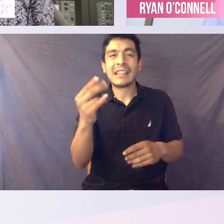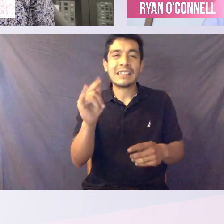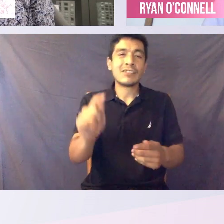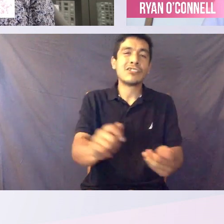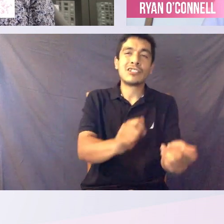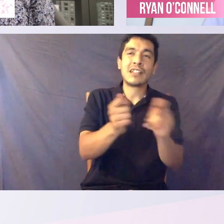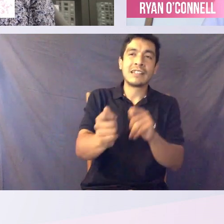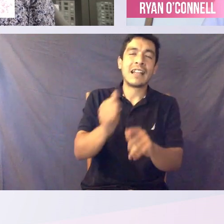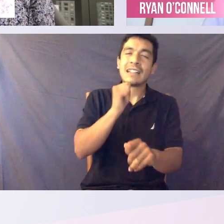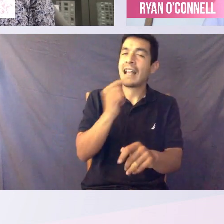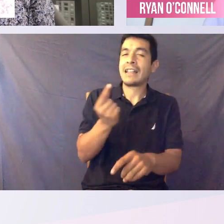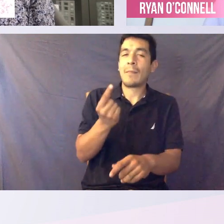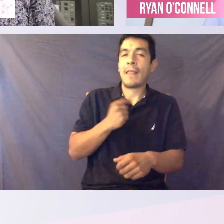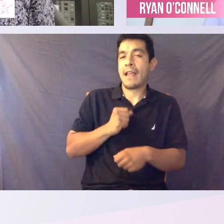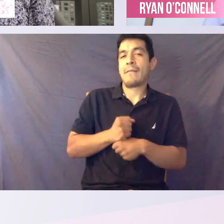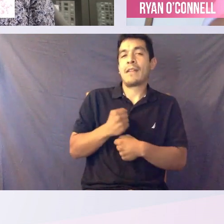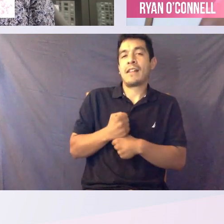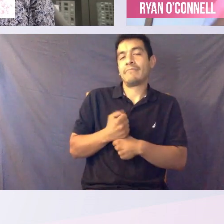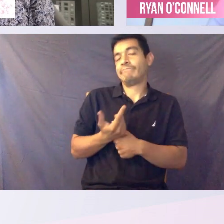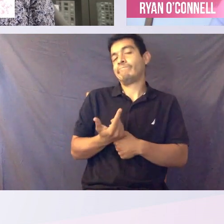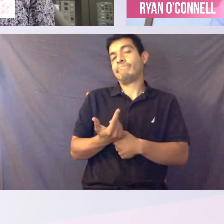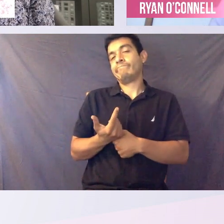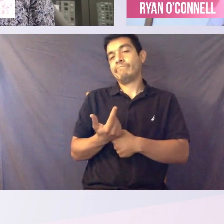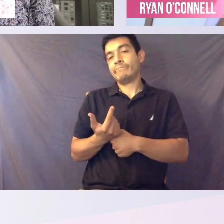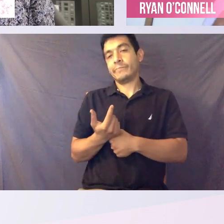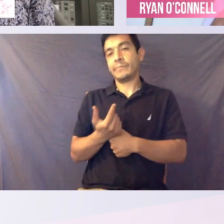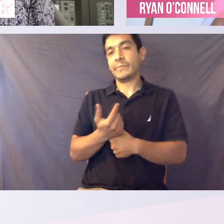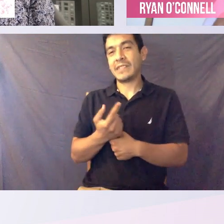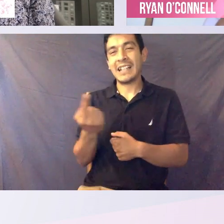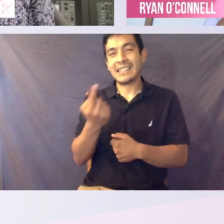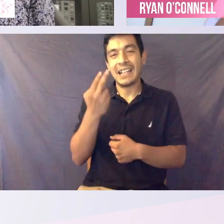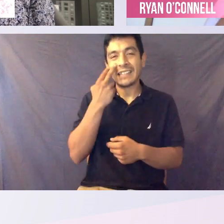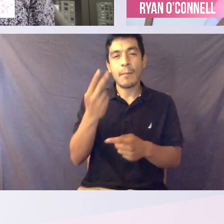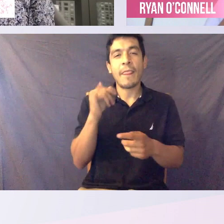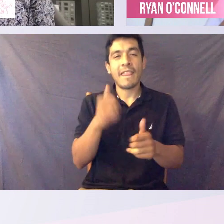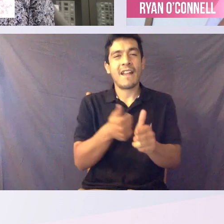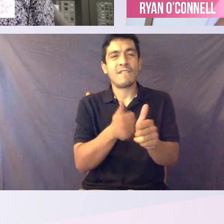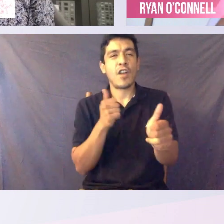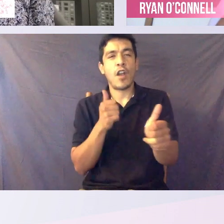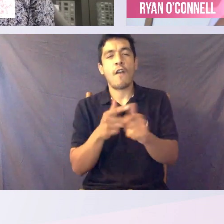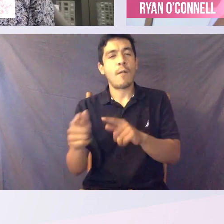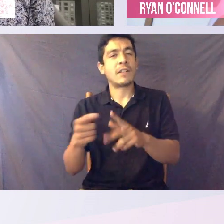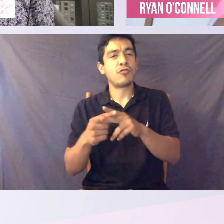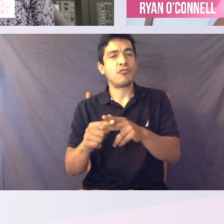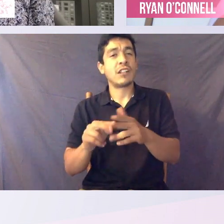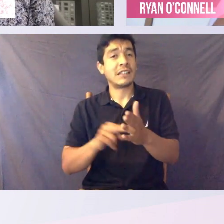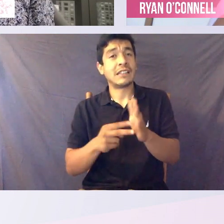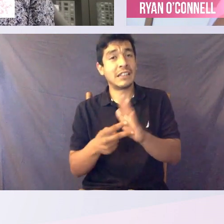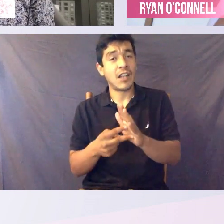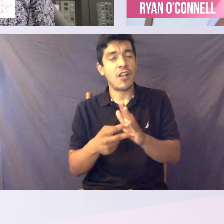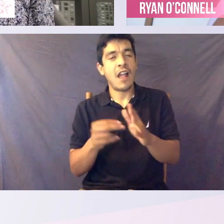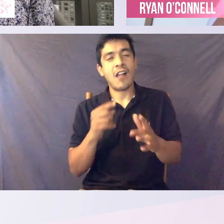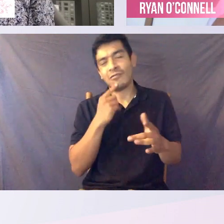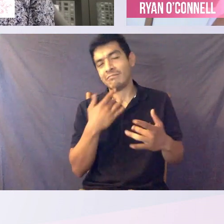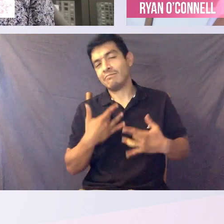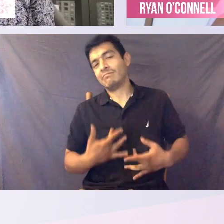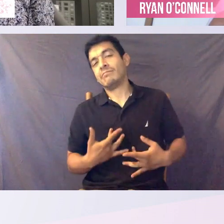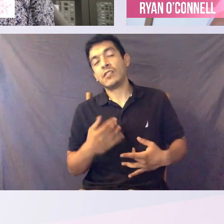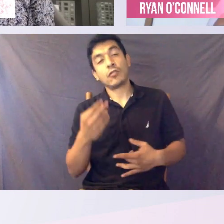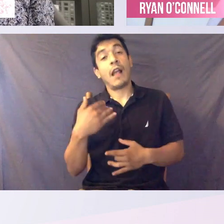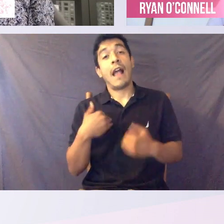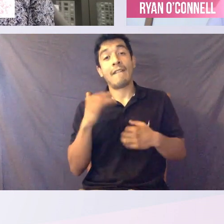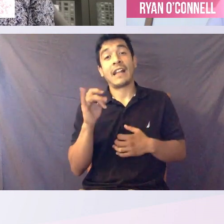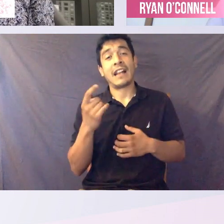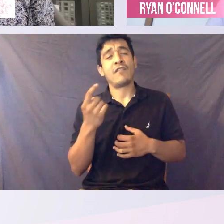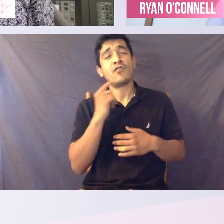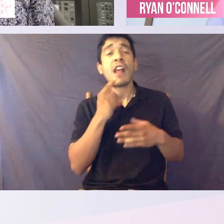that, you know, that is so far from its original intention. And so having Netflix allow me